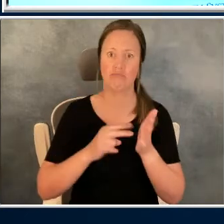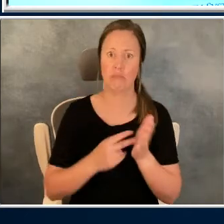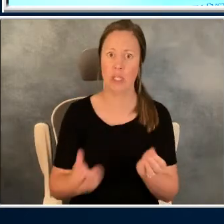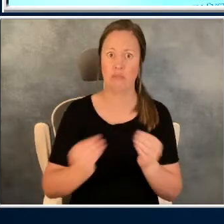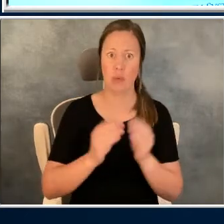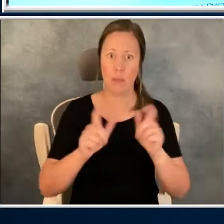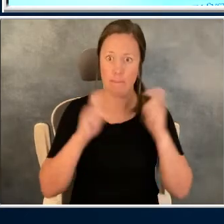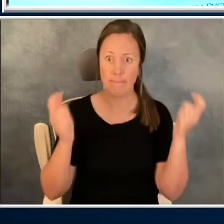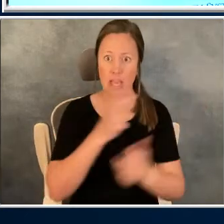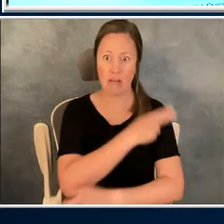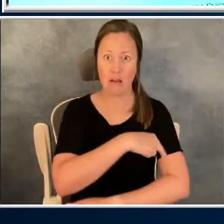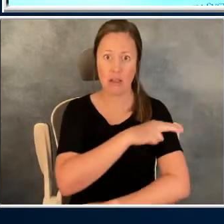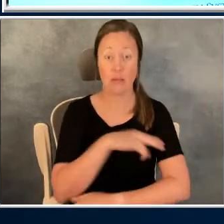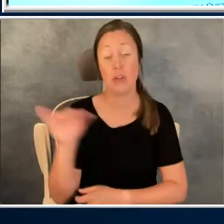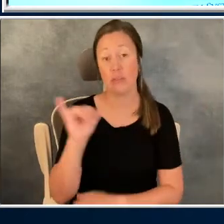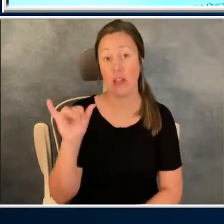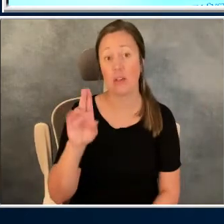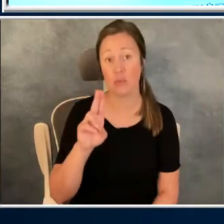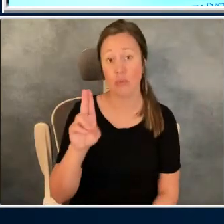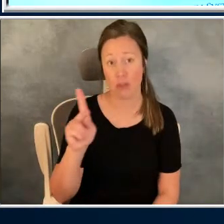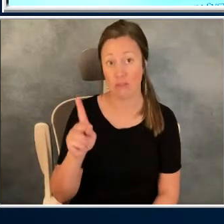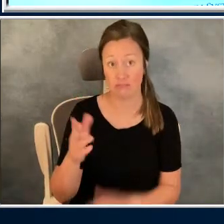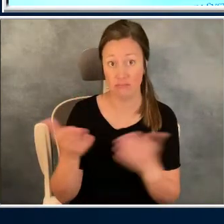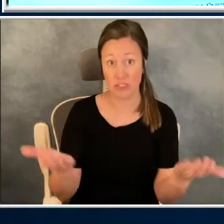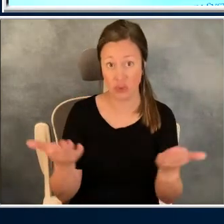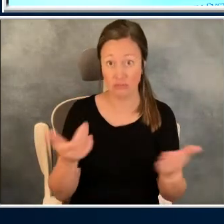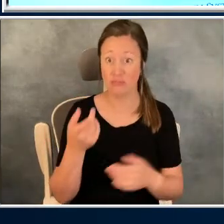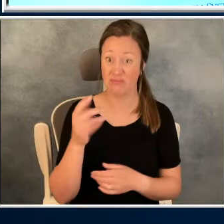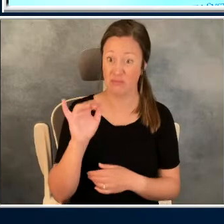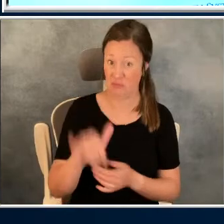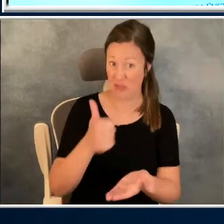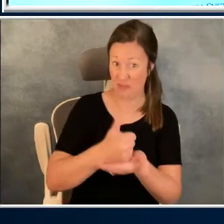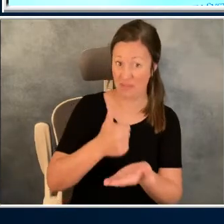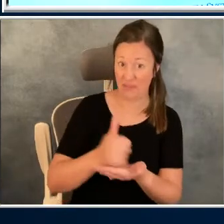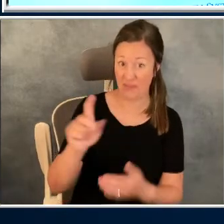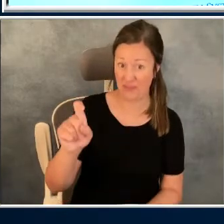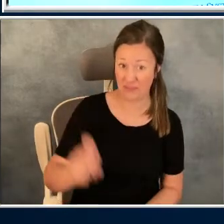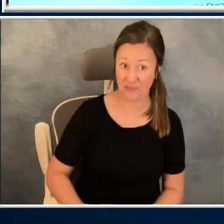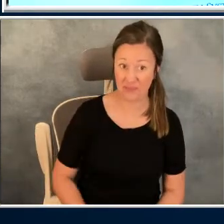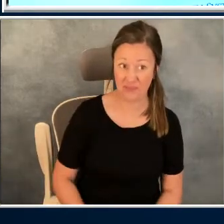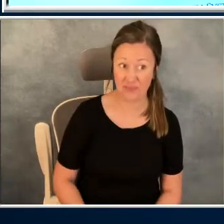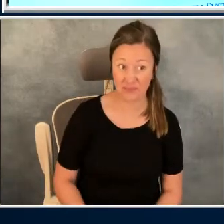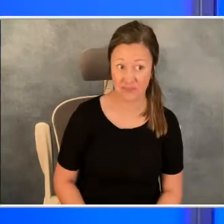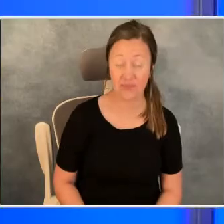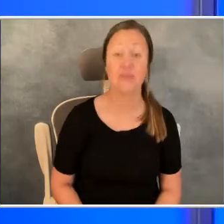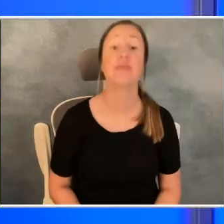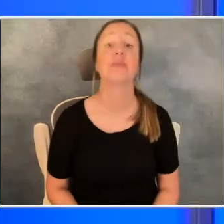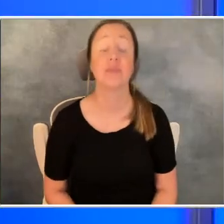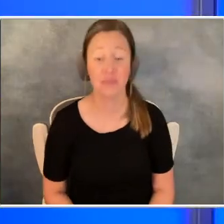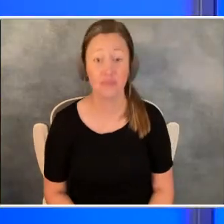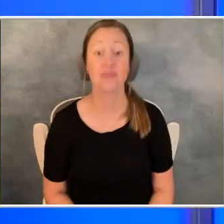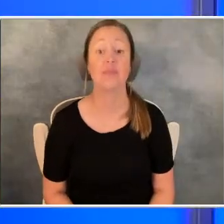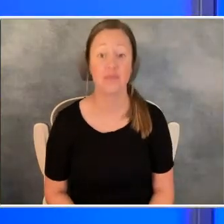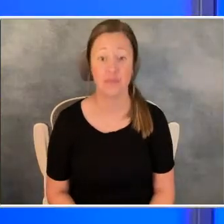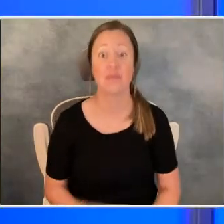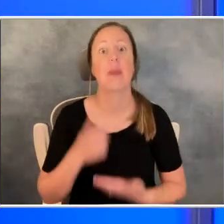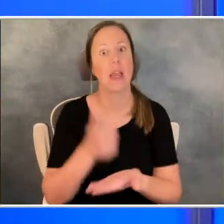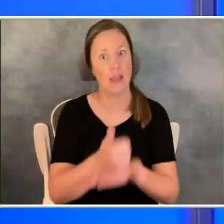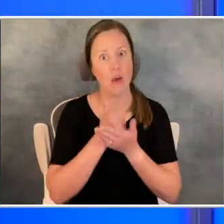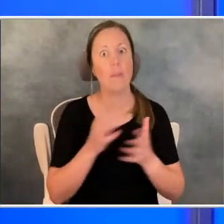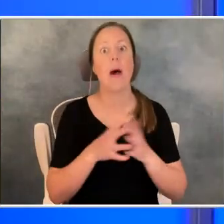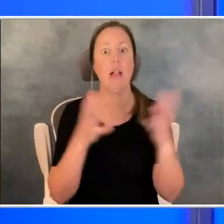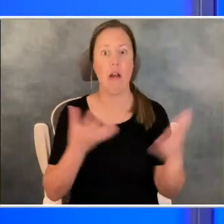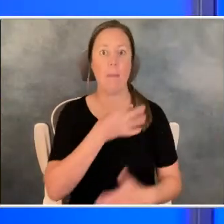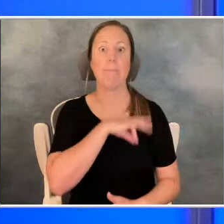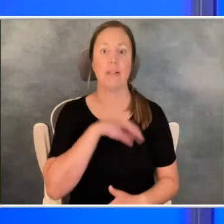the University of Kansas Health System, does that help? Wow, does it help us or hurt us? Rick Colton. 100% it helps us. The other thing that I would